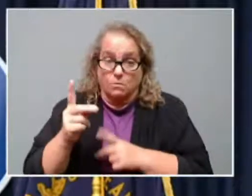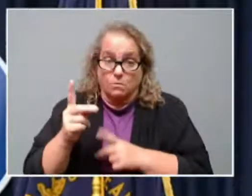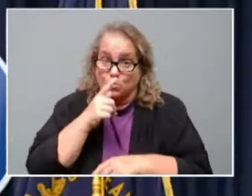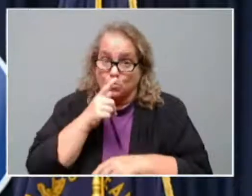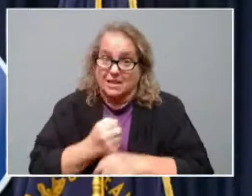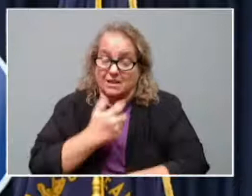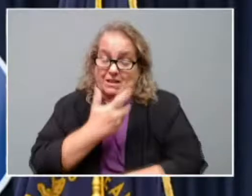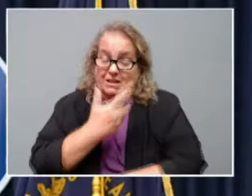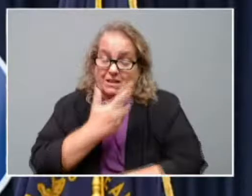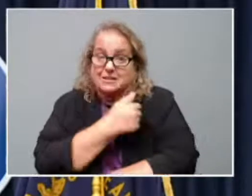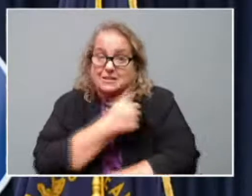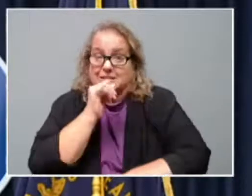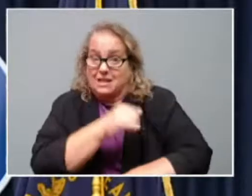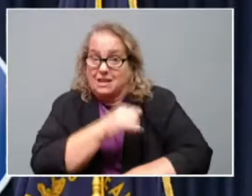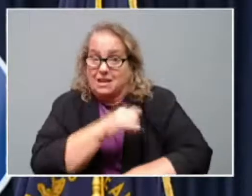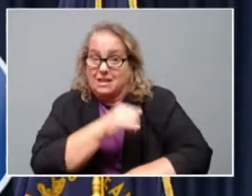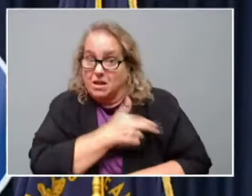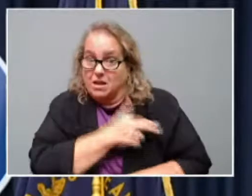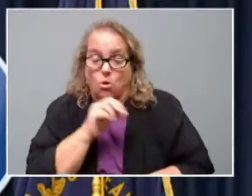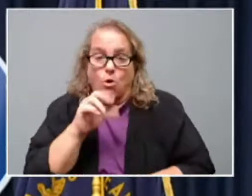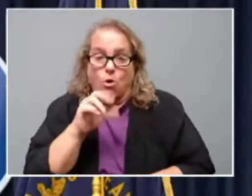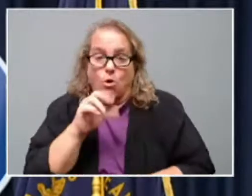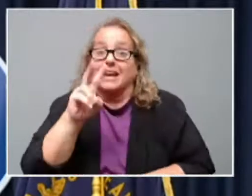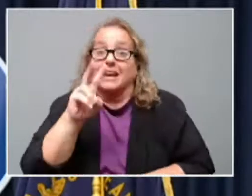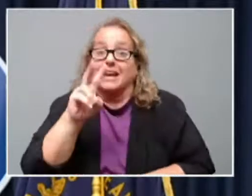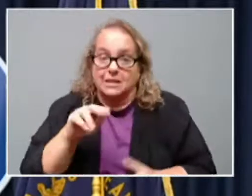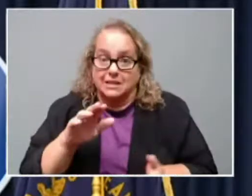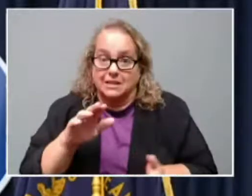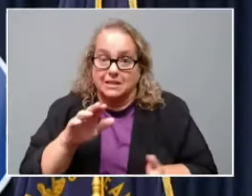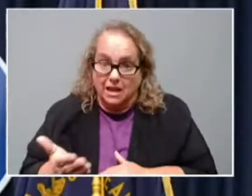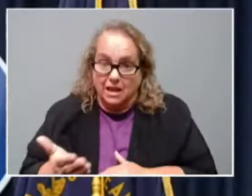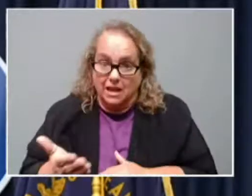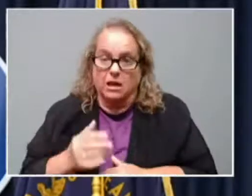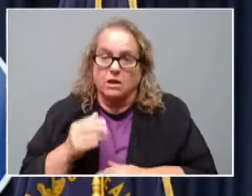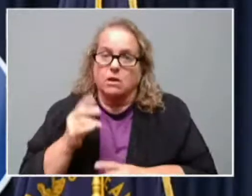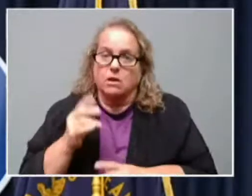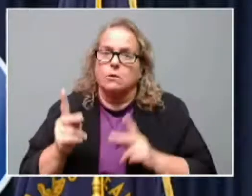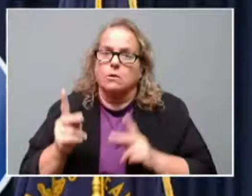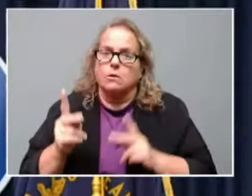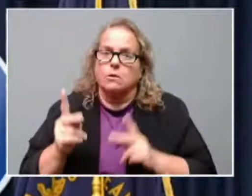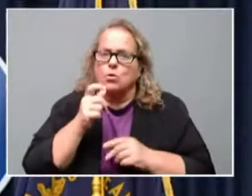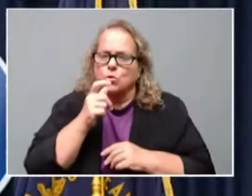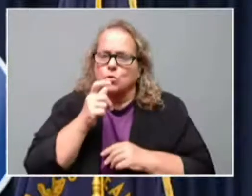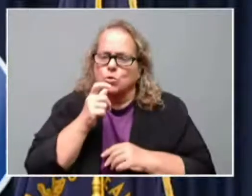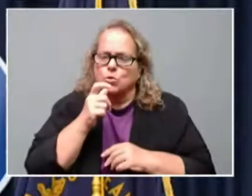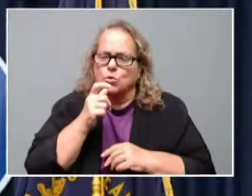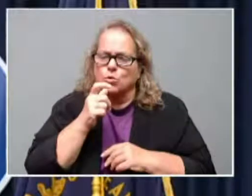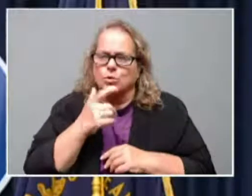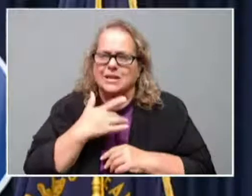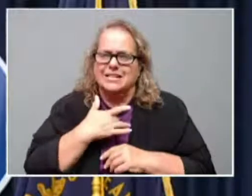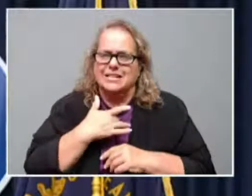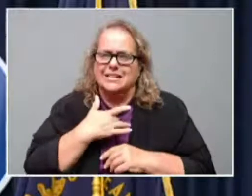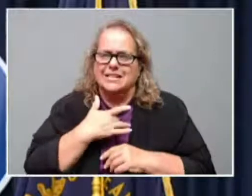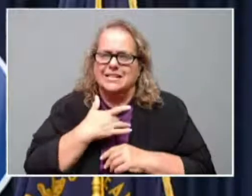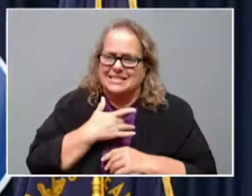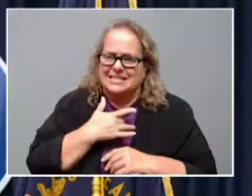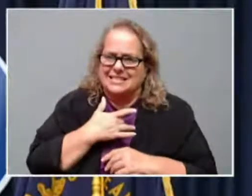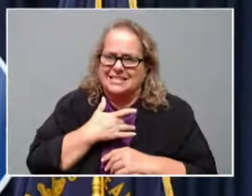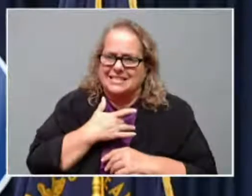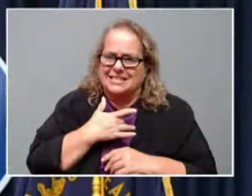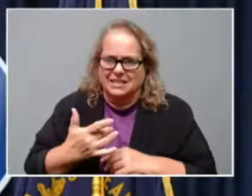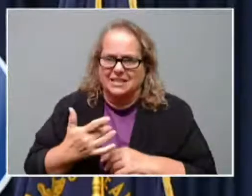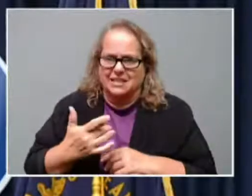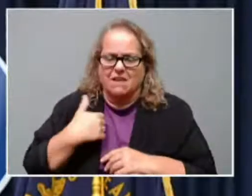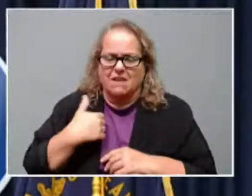up dying, they are folks that may be predisposed. But we also think